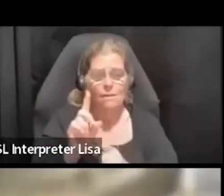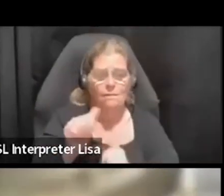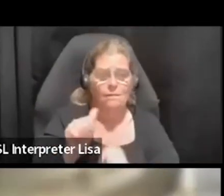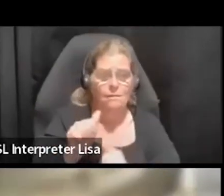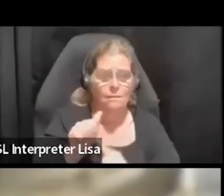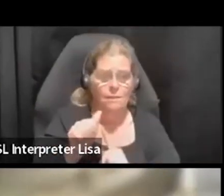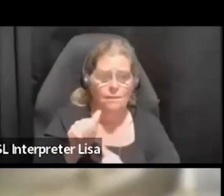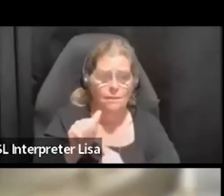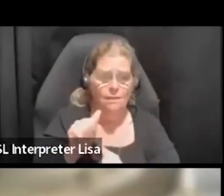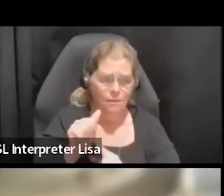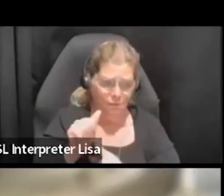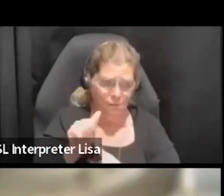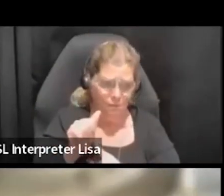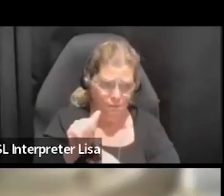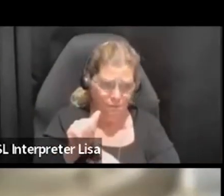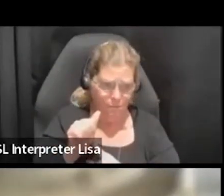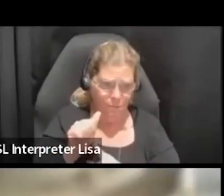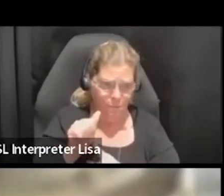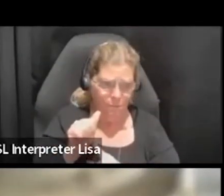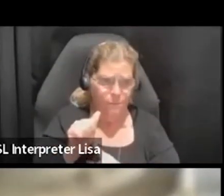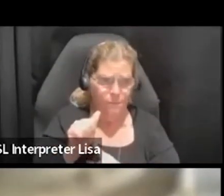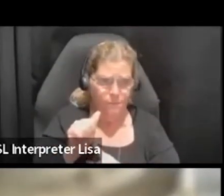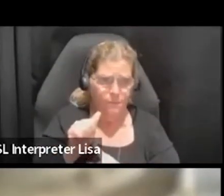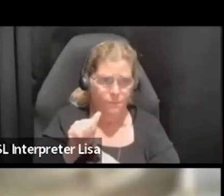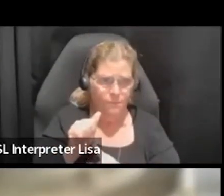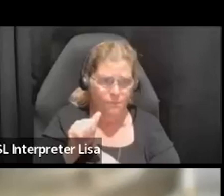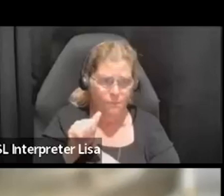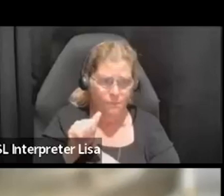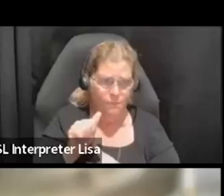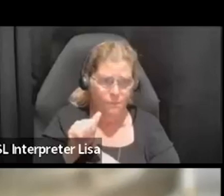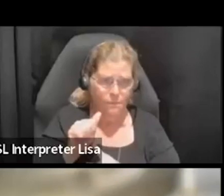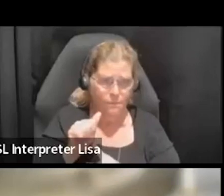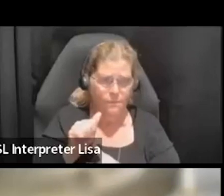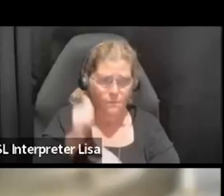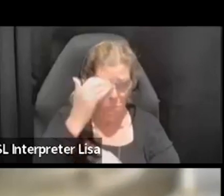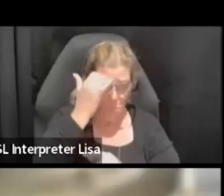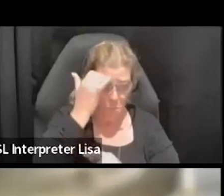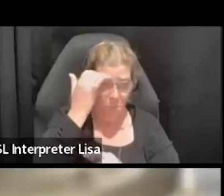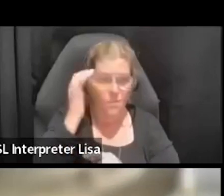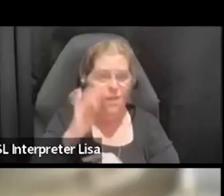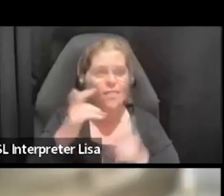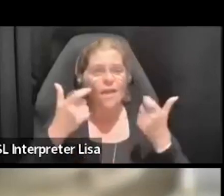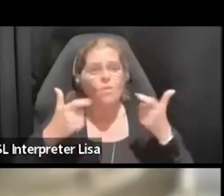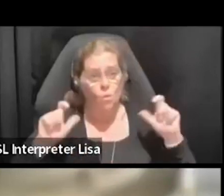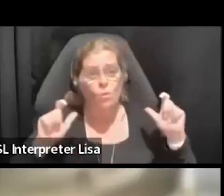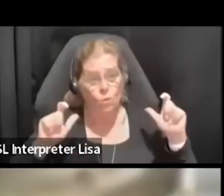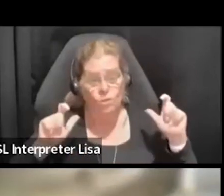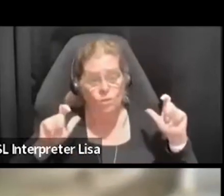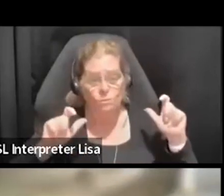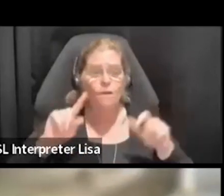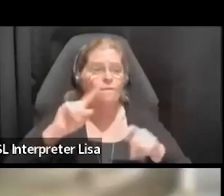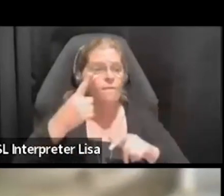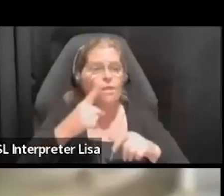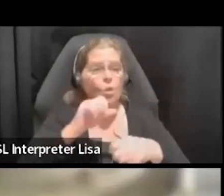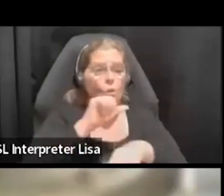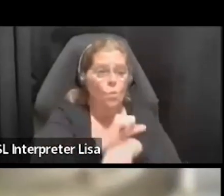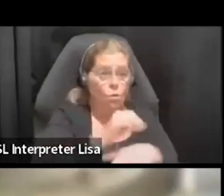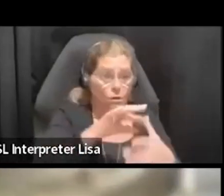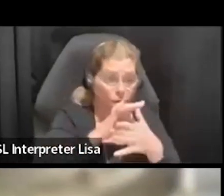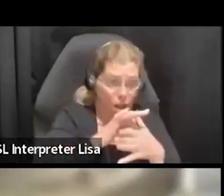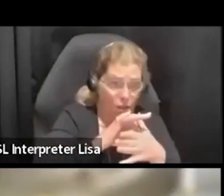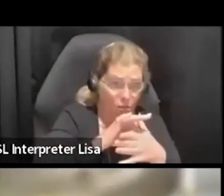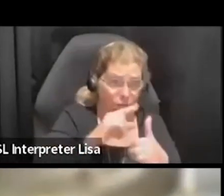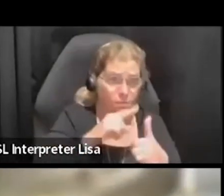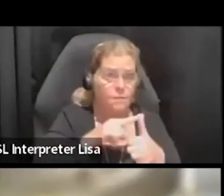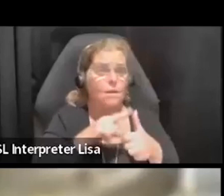And I'm going to respond that we're going to work on, that's a huge lift, but what we need to do first is work on content and work